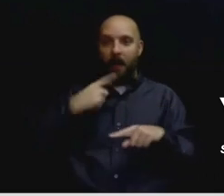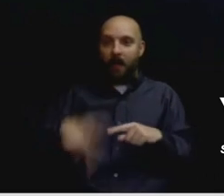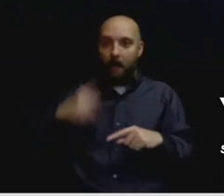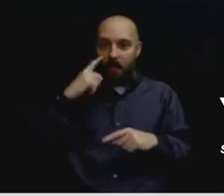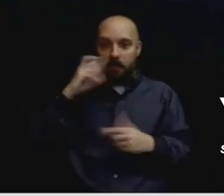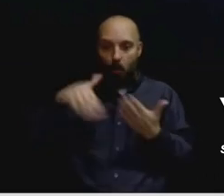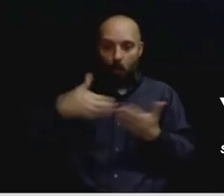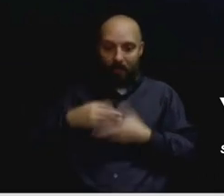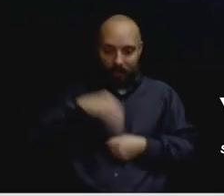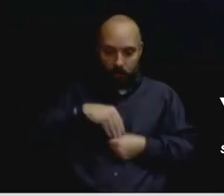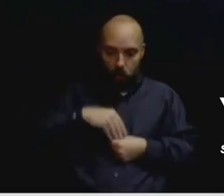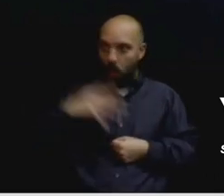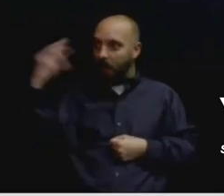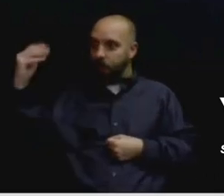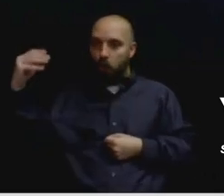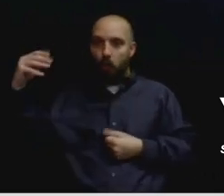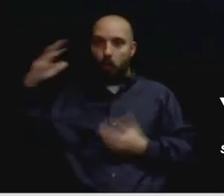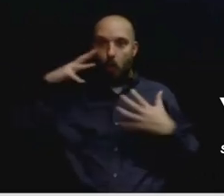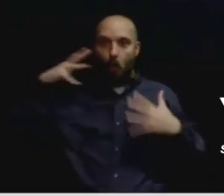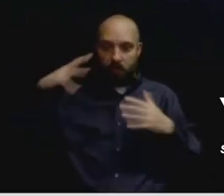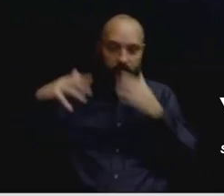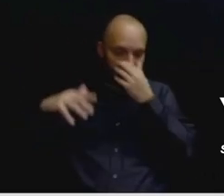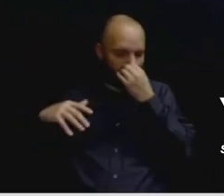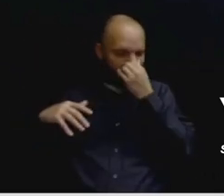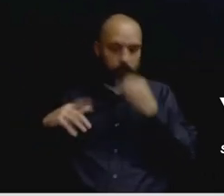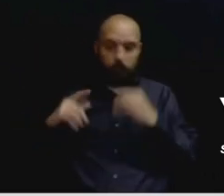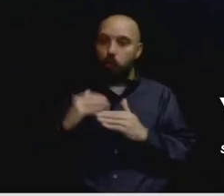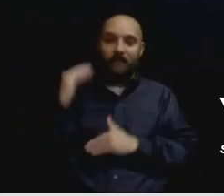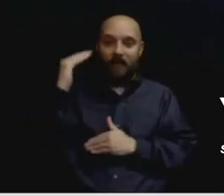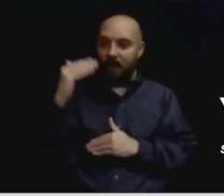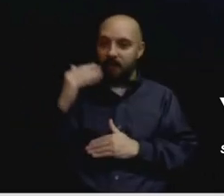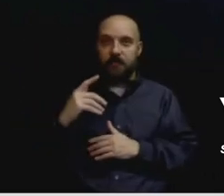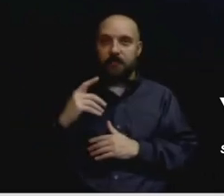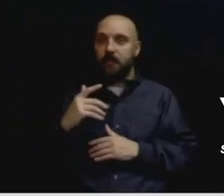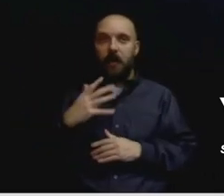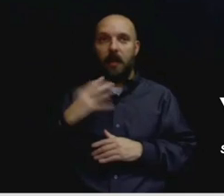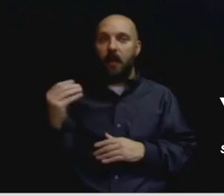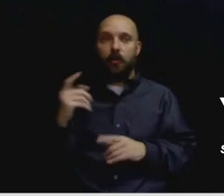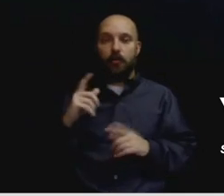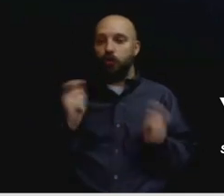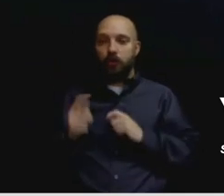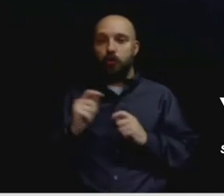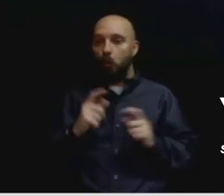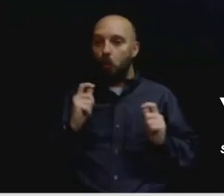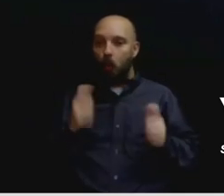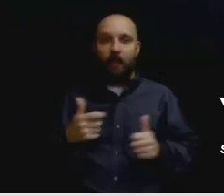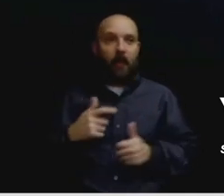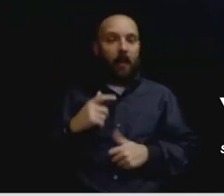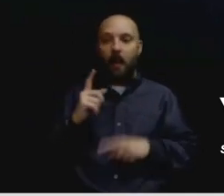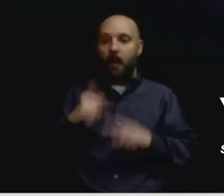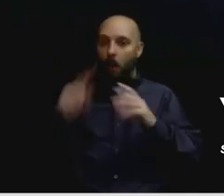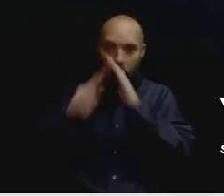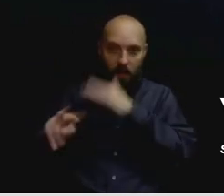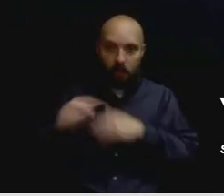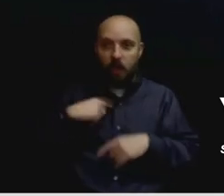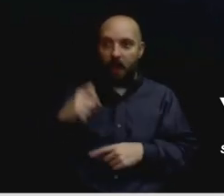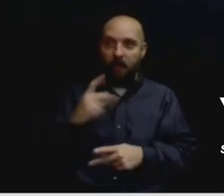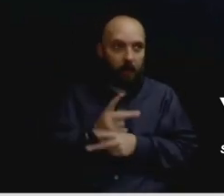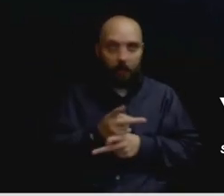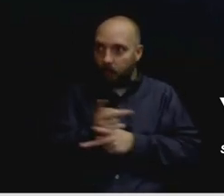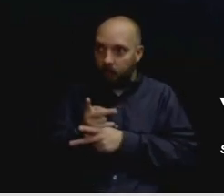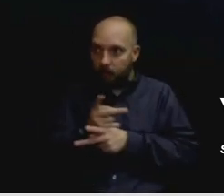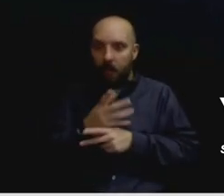internal and external commotion. It goes too fast and it changes too quickly. It's unpredictable. And so I have to remain vigilant and